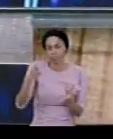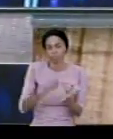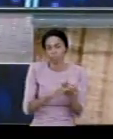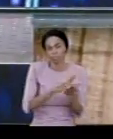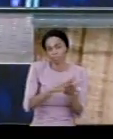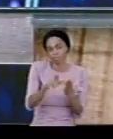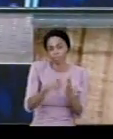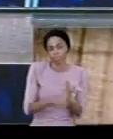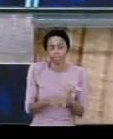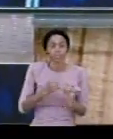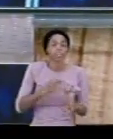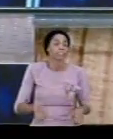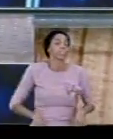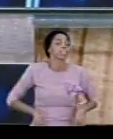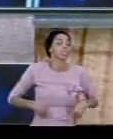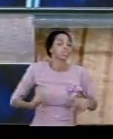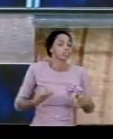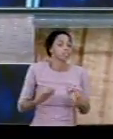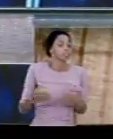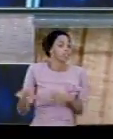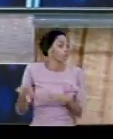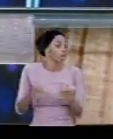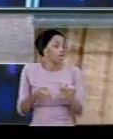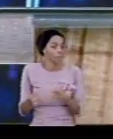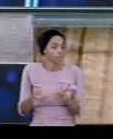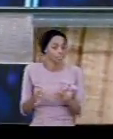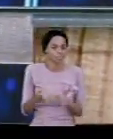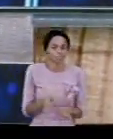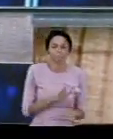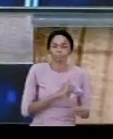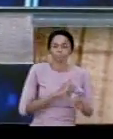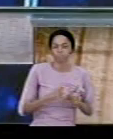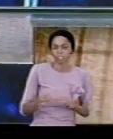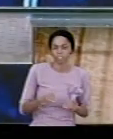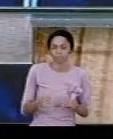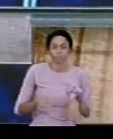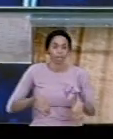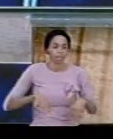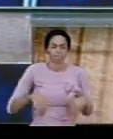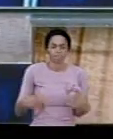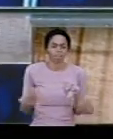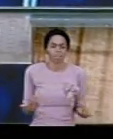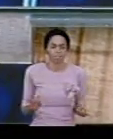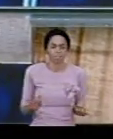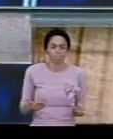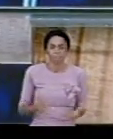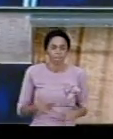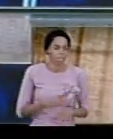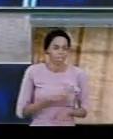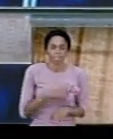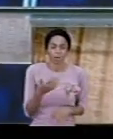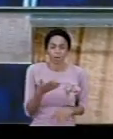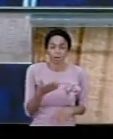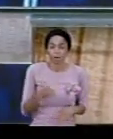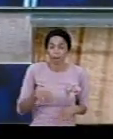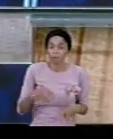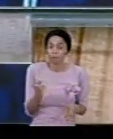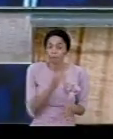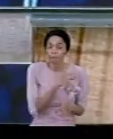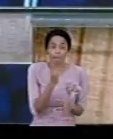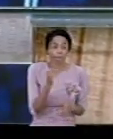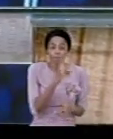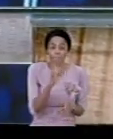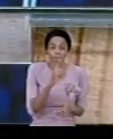they live, they act, they behave anyhow, anywhere,